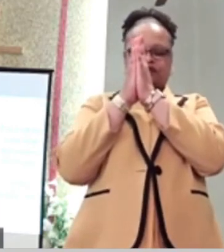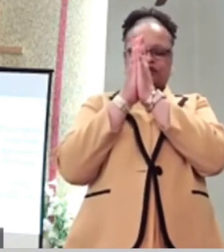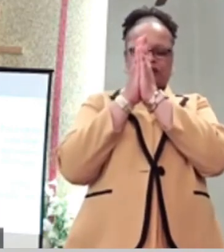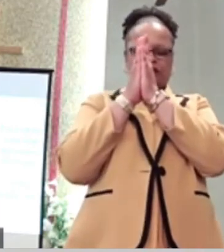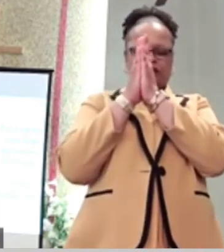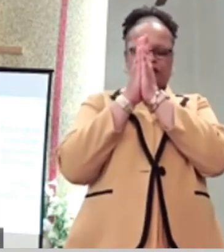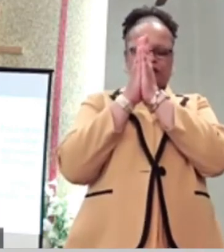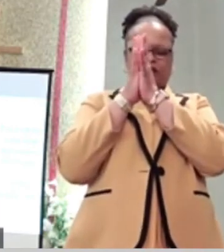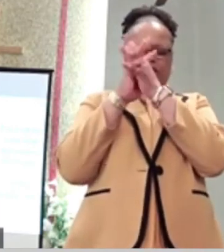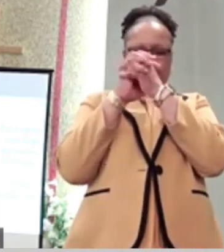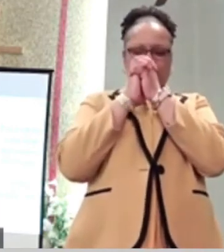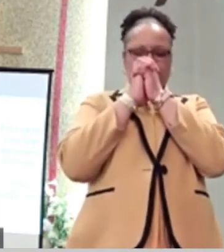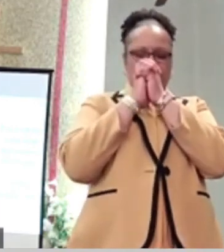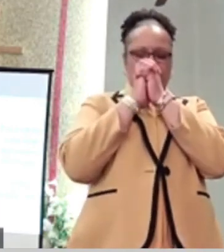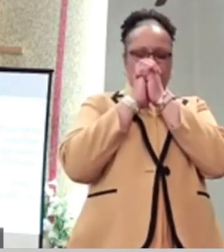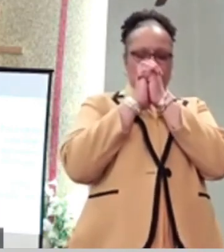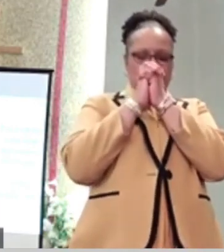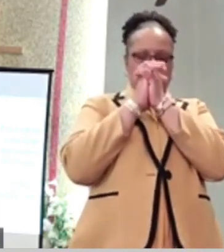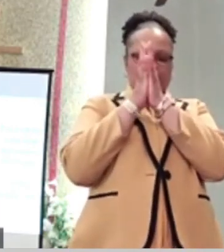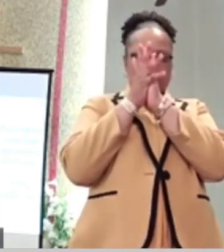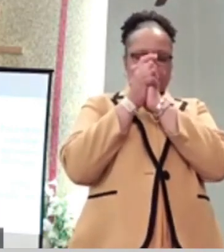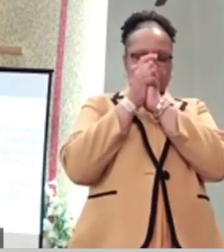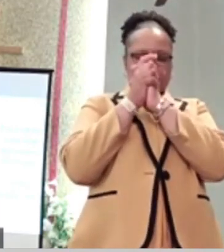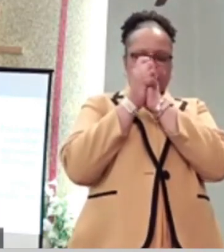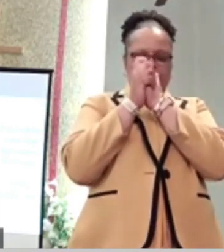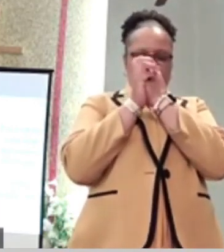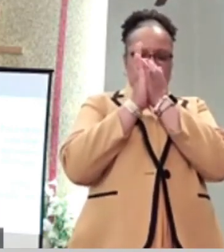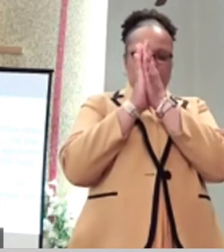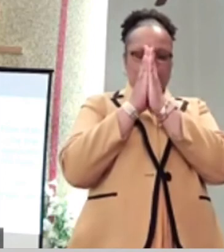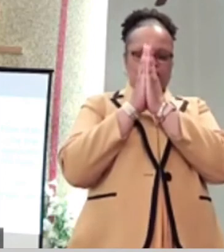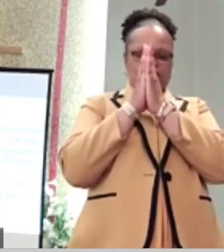Sorry, let's wait a moment. Sorry about that.